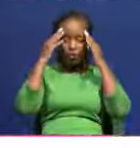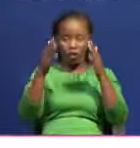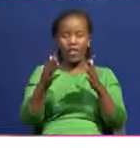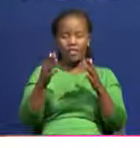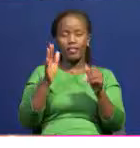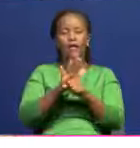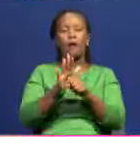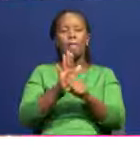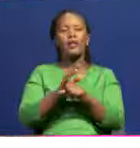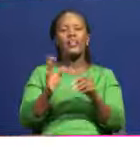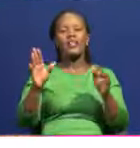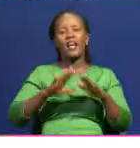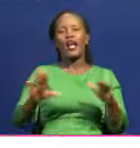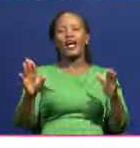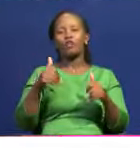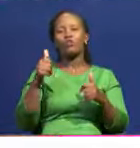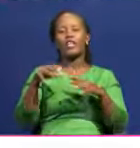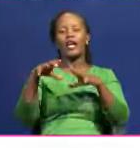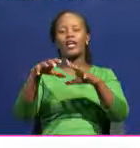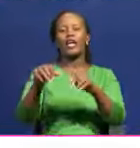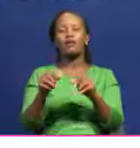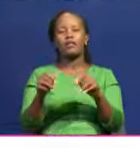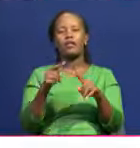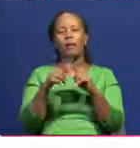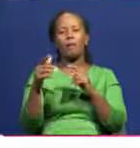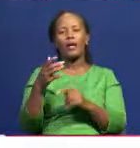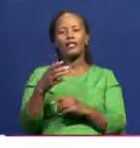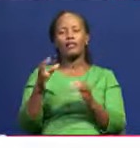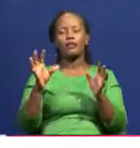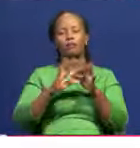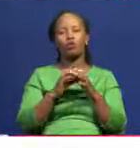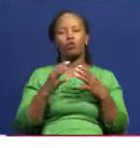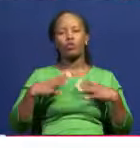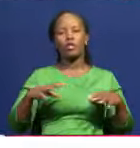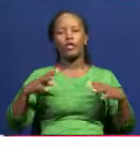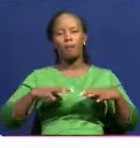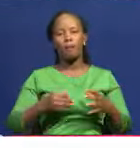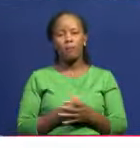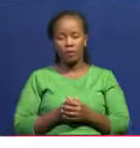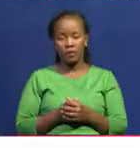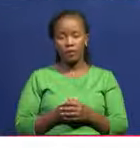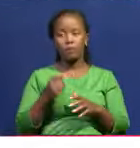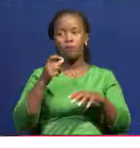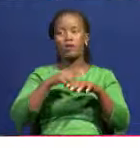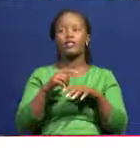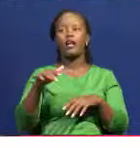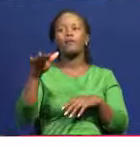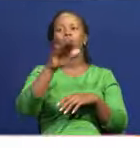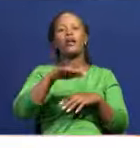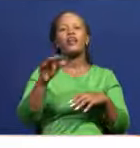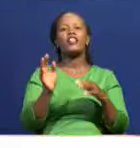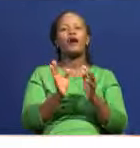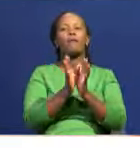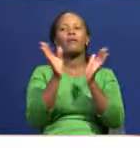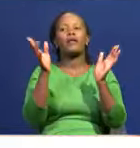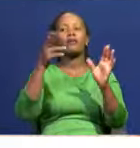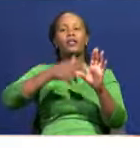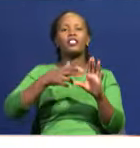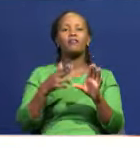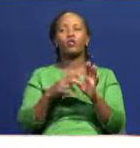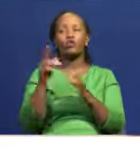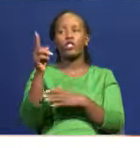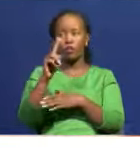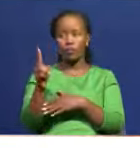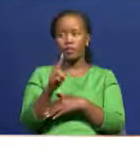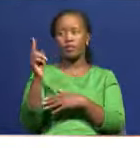grabbed belonging to the public but grabbed and developed. Speaking at a public forum in Nairobi's South Ward, Wahome, who was flanked by